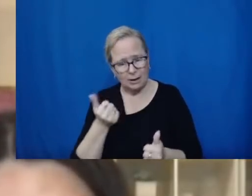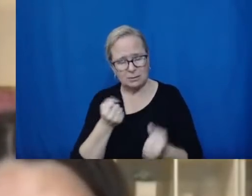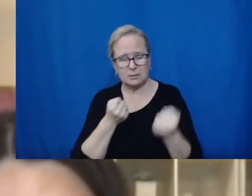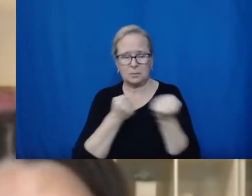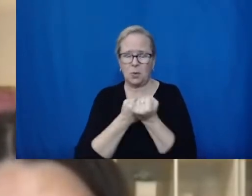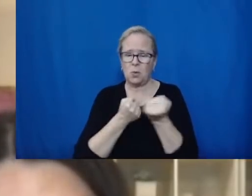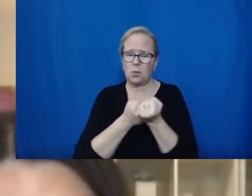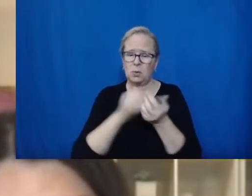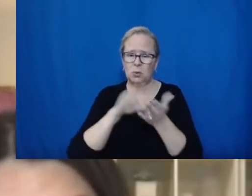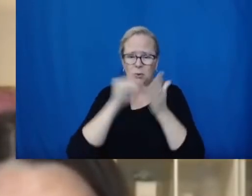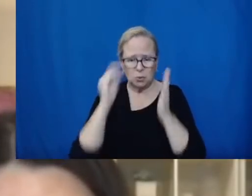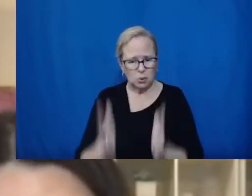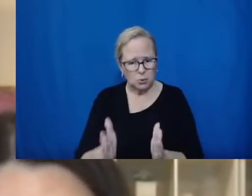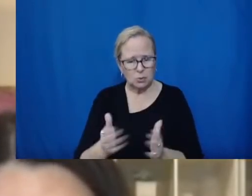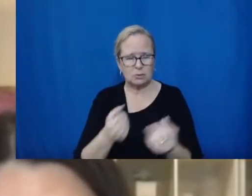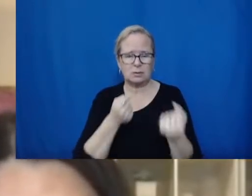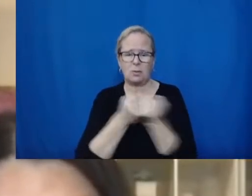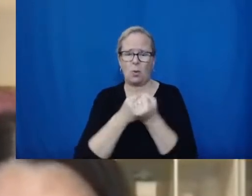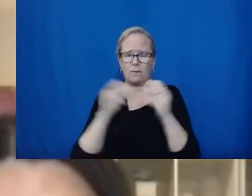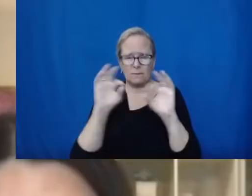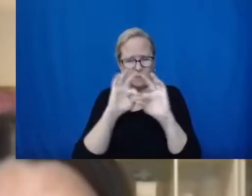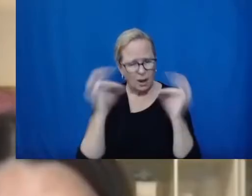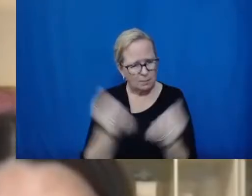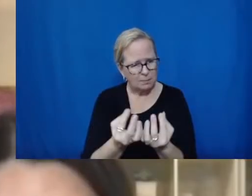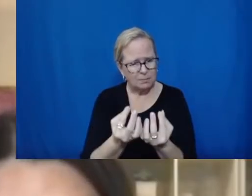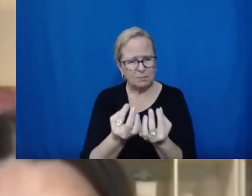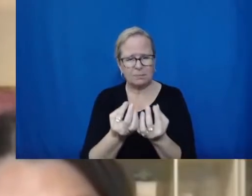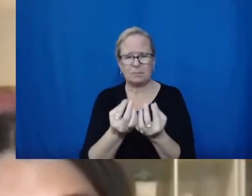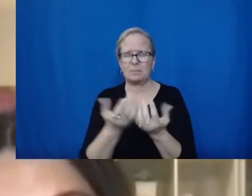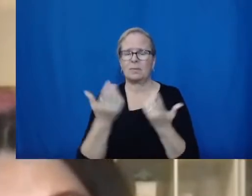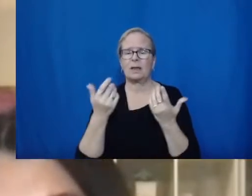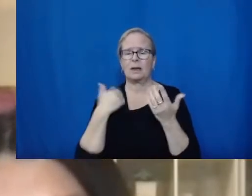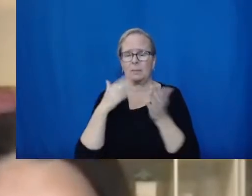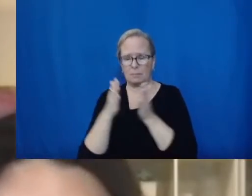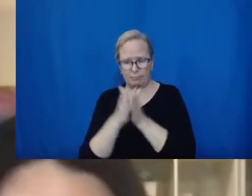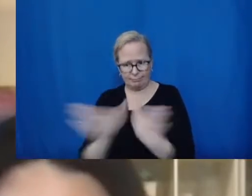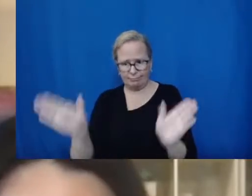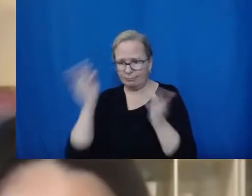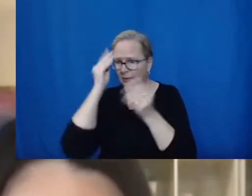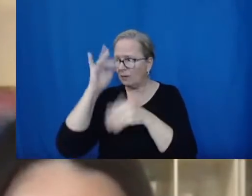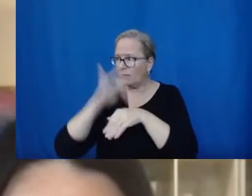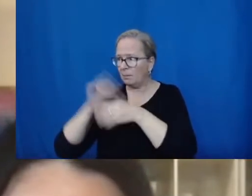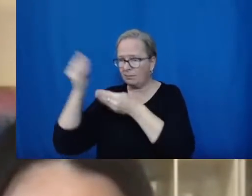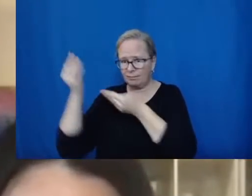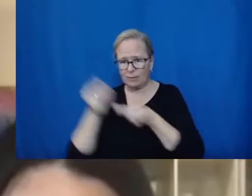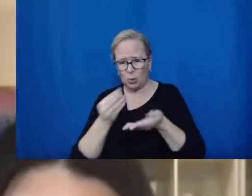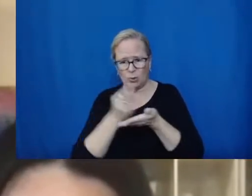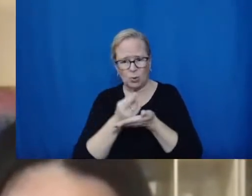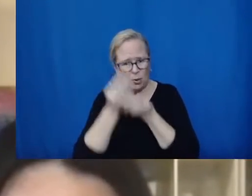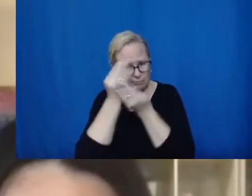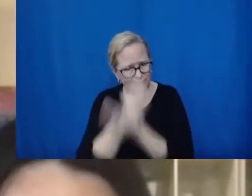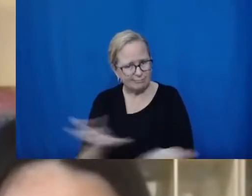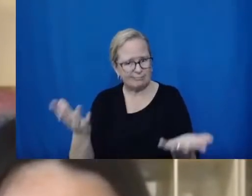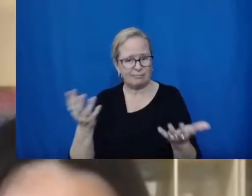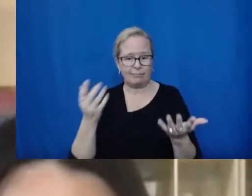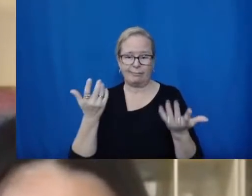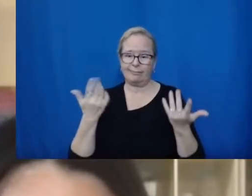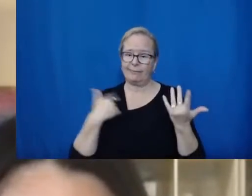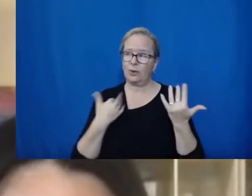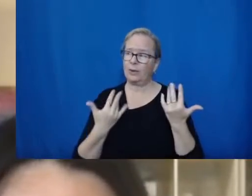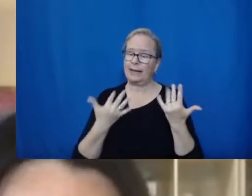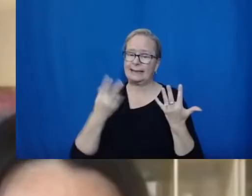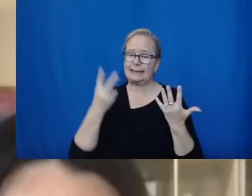means supporting with information that's publicly available. And again, we're waiting to see what the